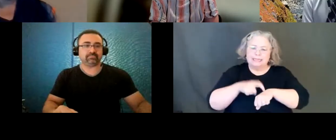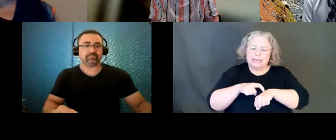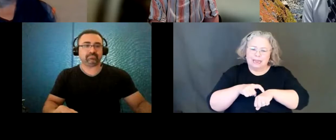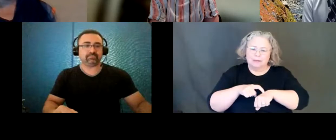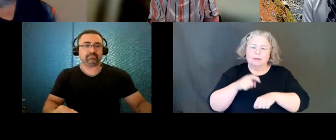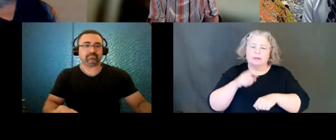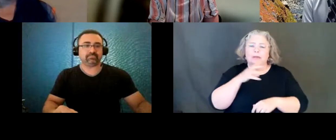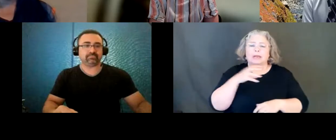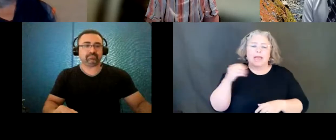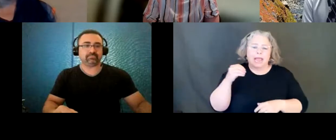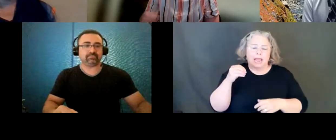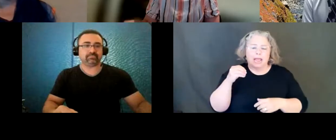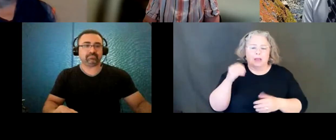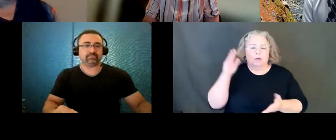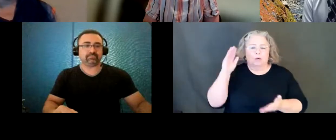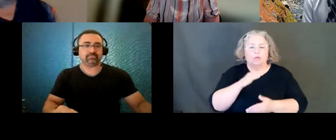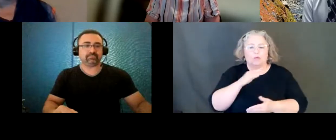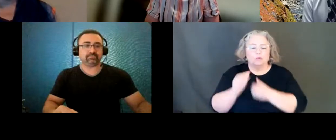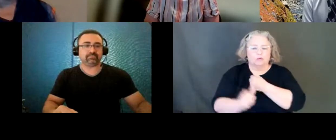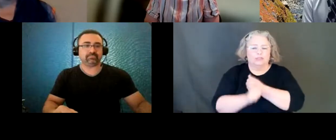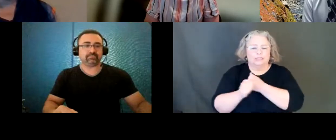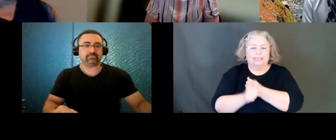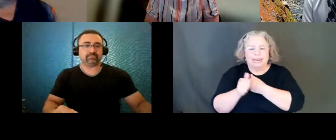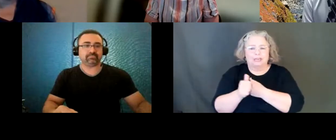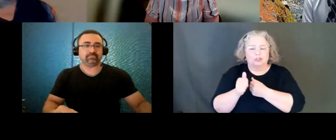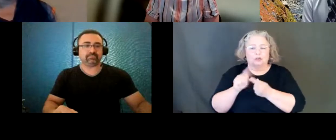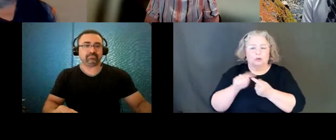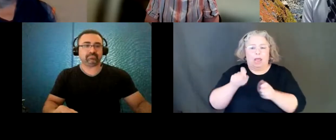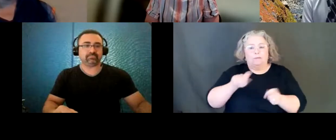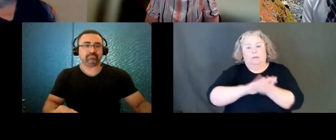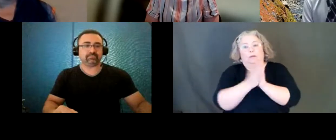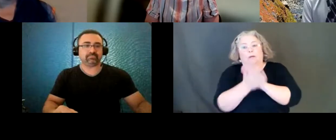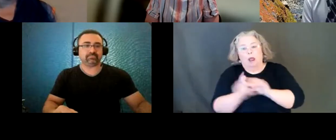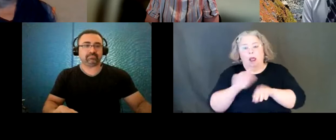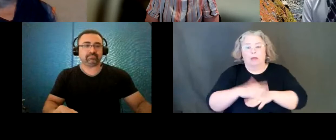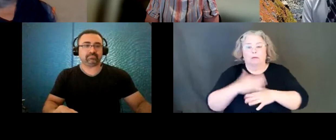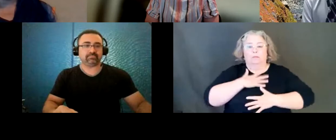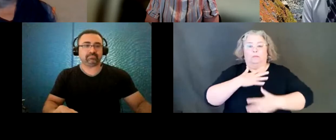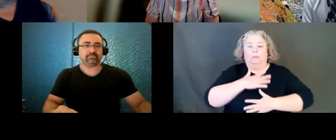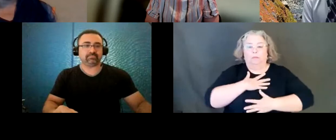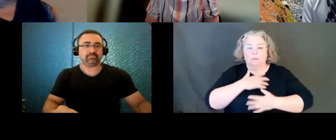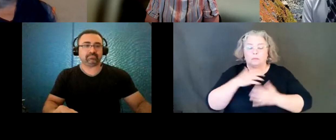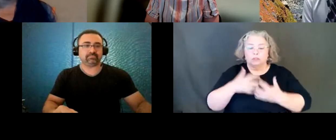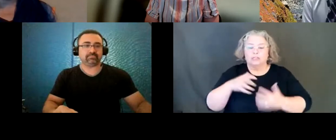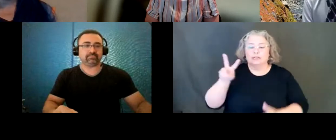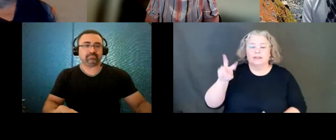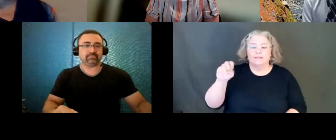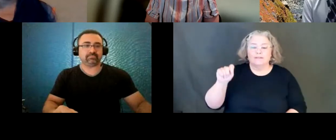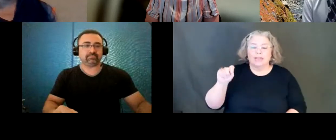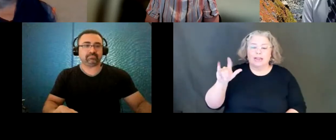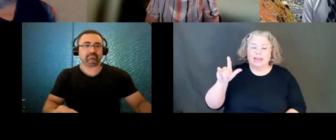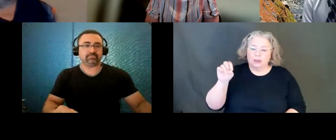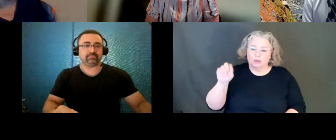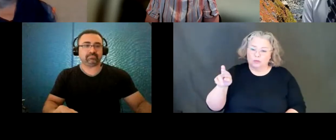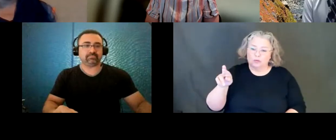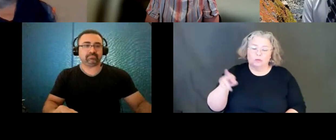somebody actually progressing to needing to be on a ventilator. Once somebody is on a ventilator,